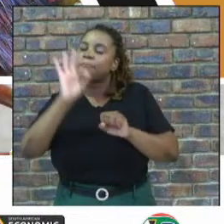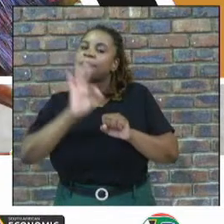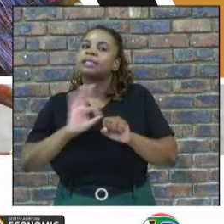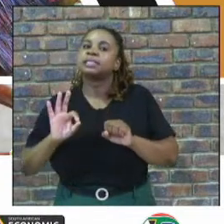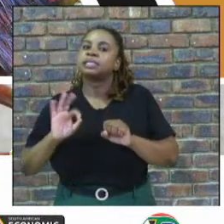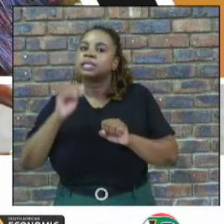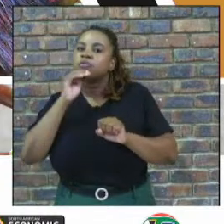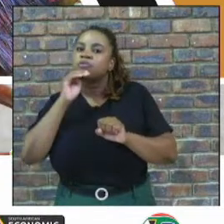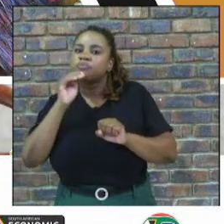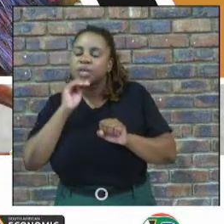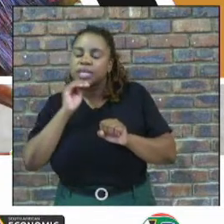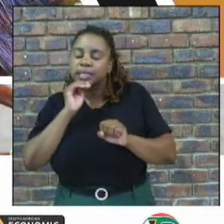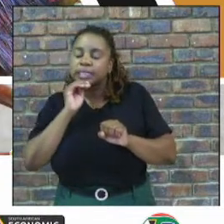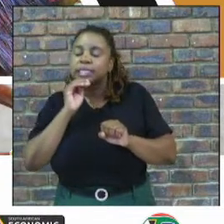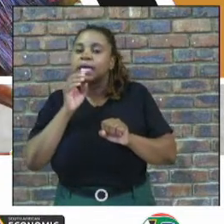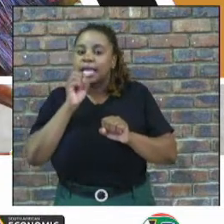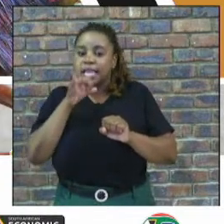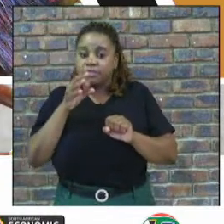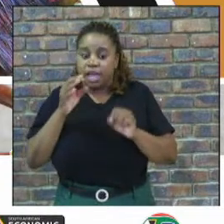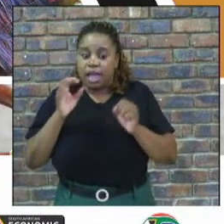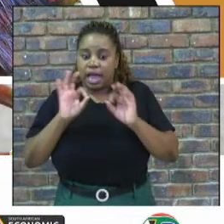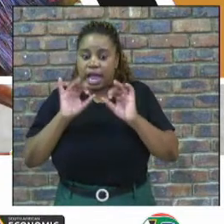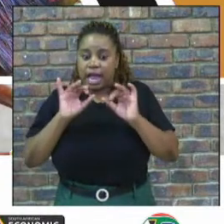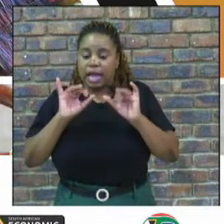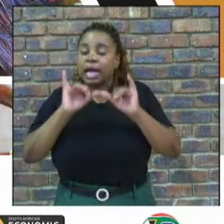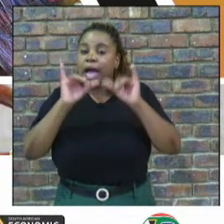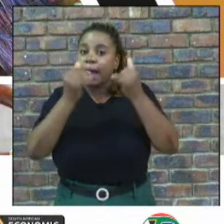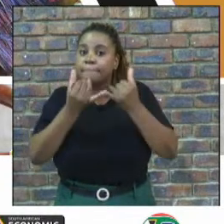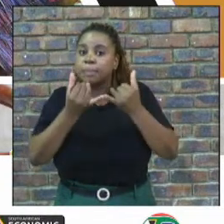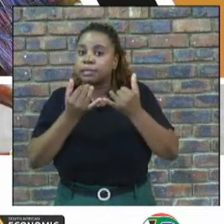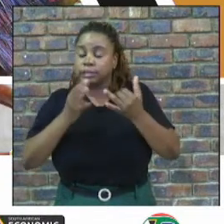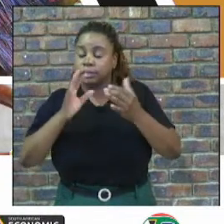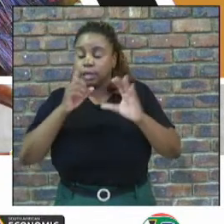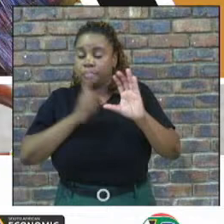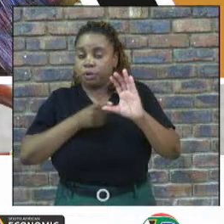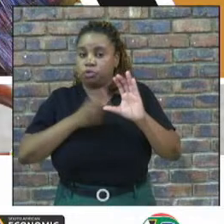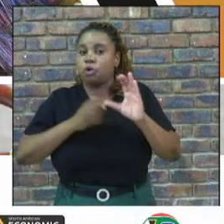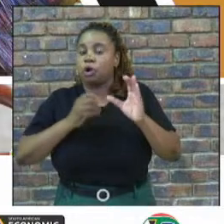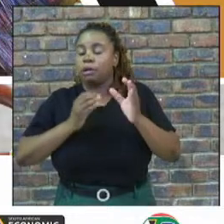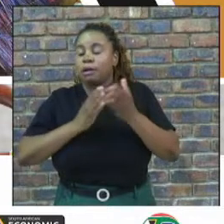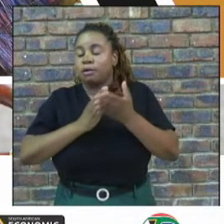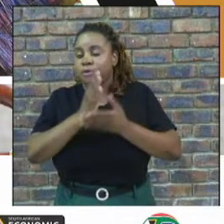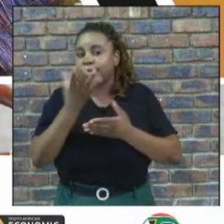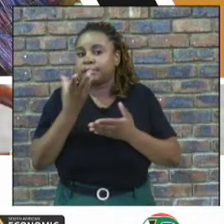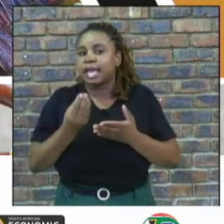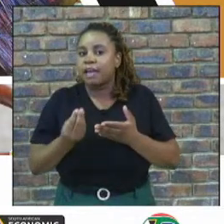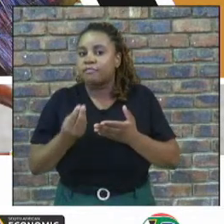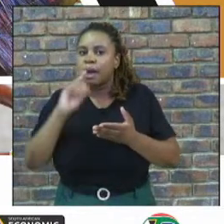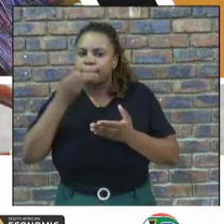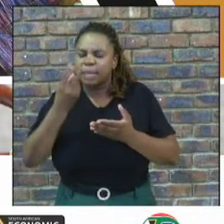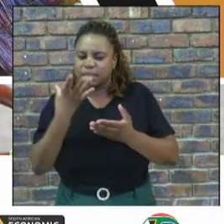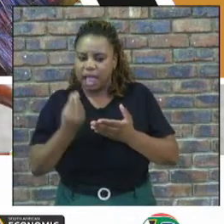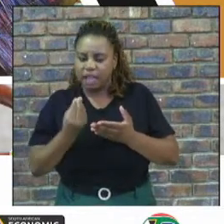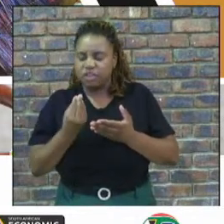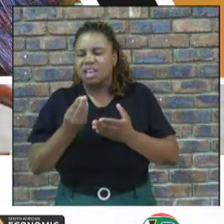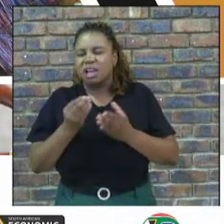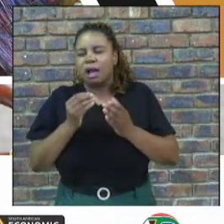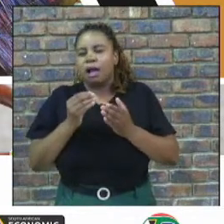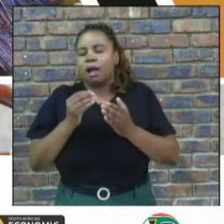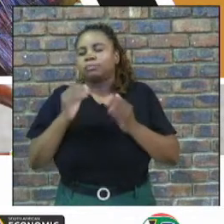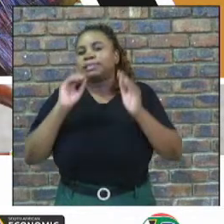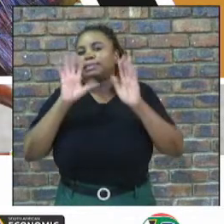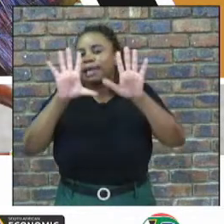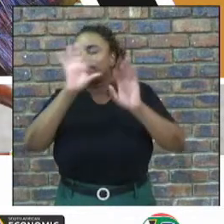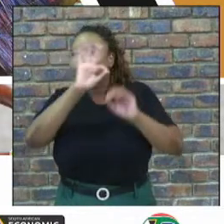is 10% black participation. So we are trying by all means to ensure that black people, they also play a